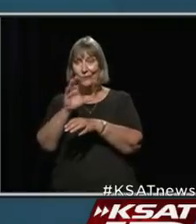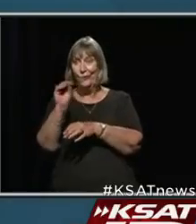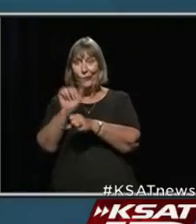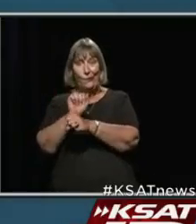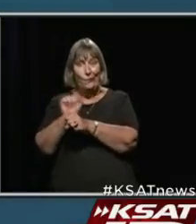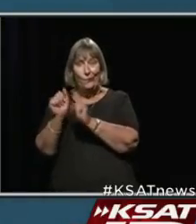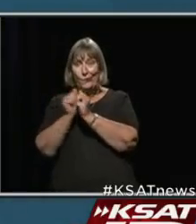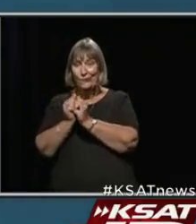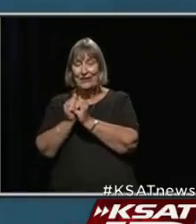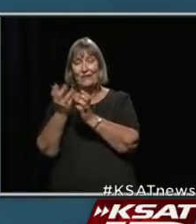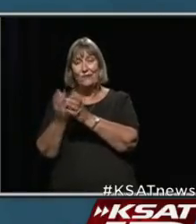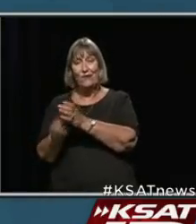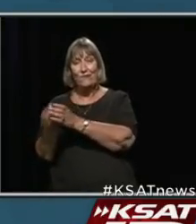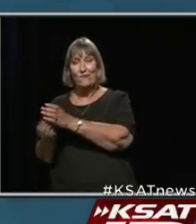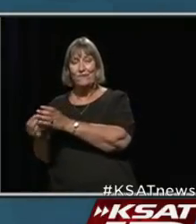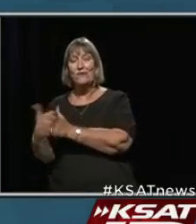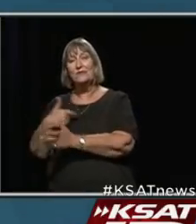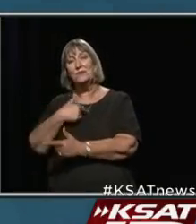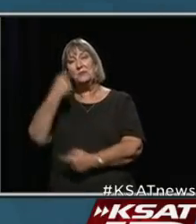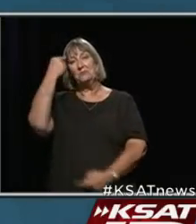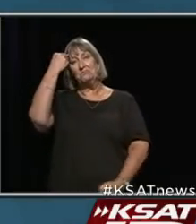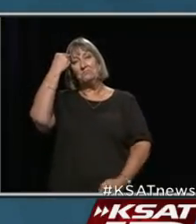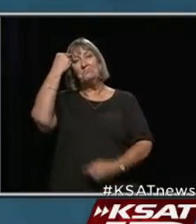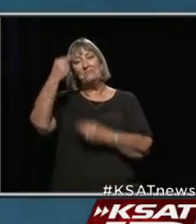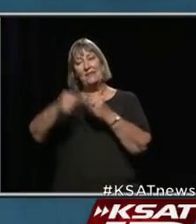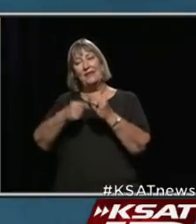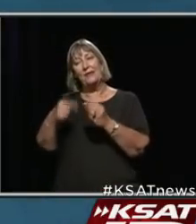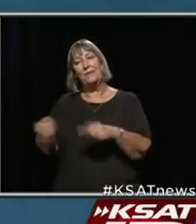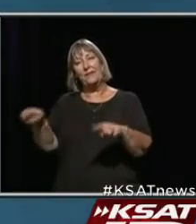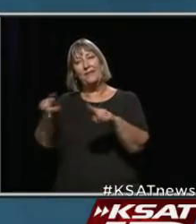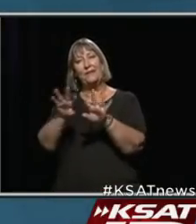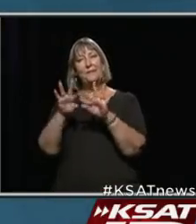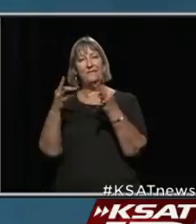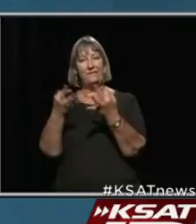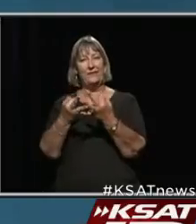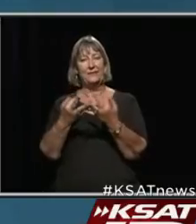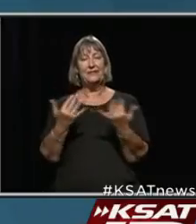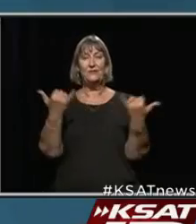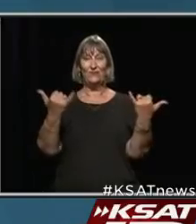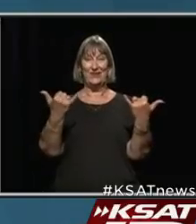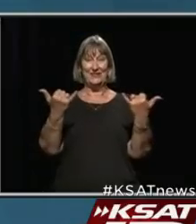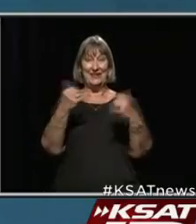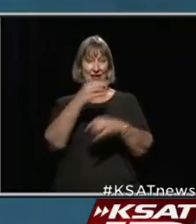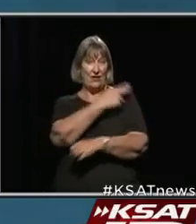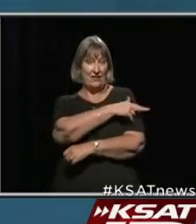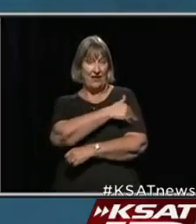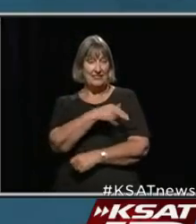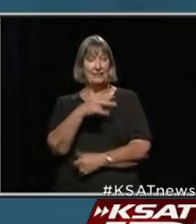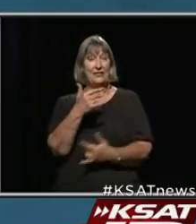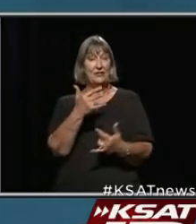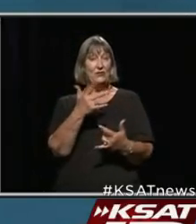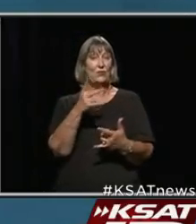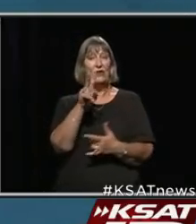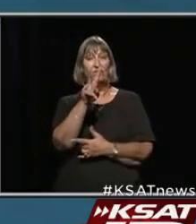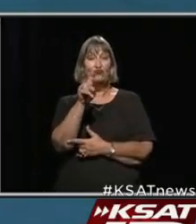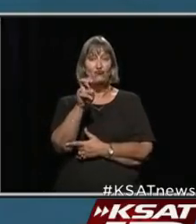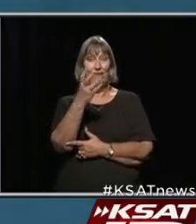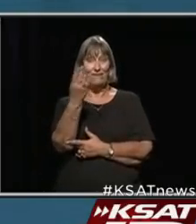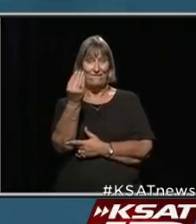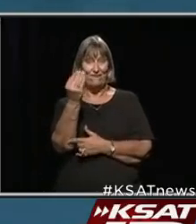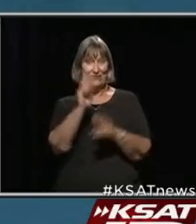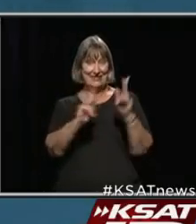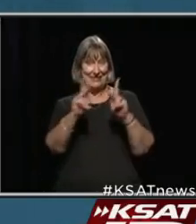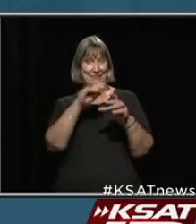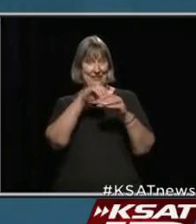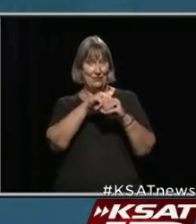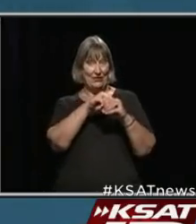during this pandemic, and we want to keep them in our thoughts. Over in the hospitals, tonight there are 214 patients in the hospital,